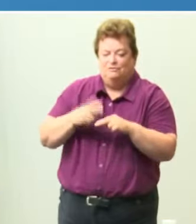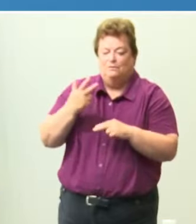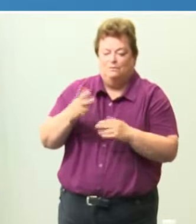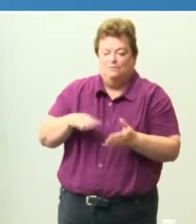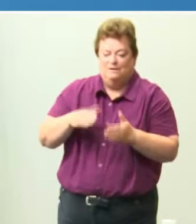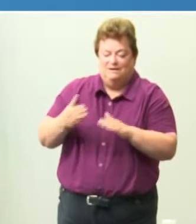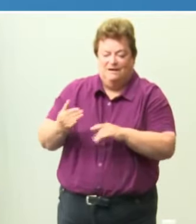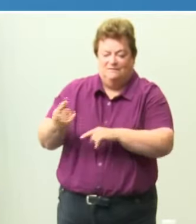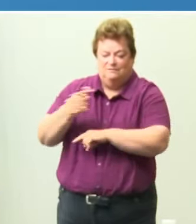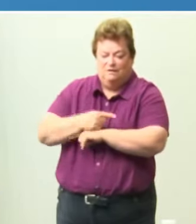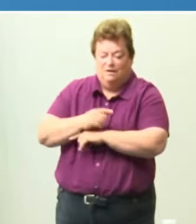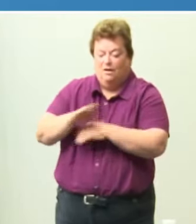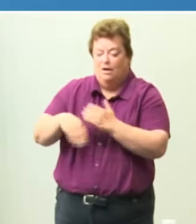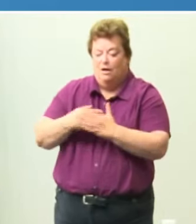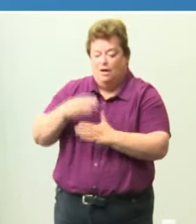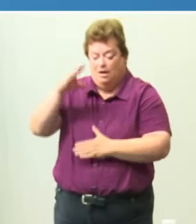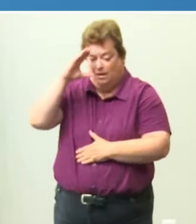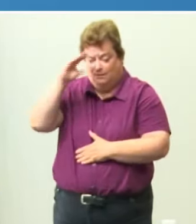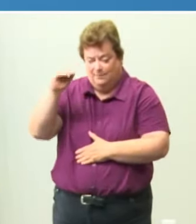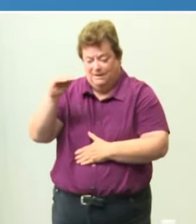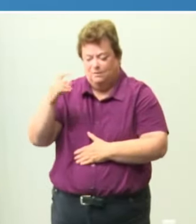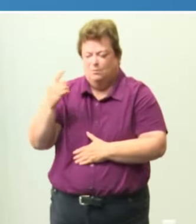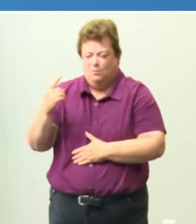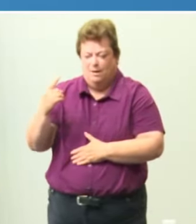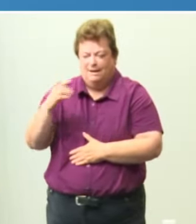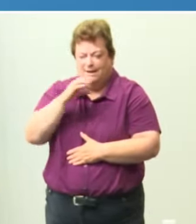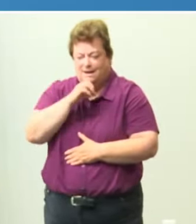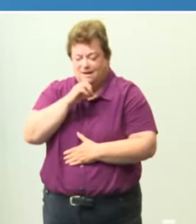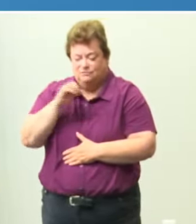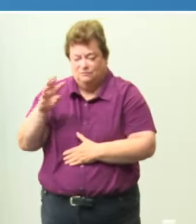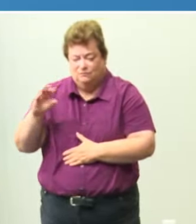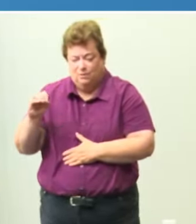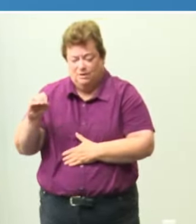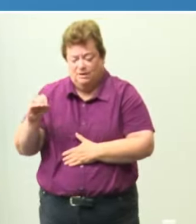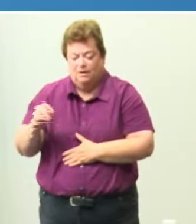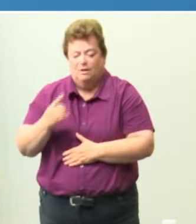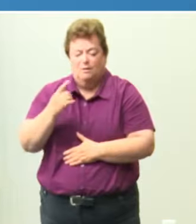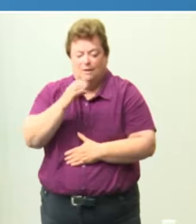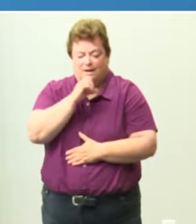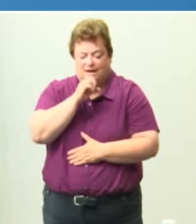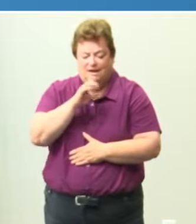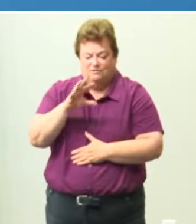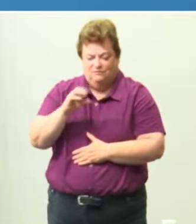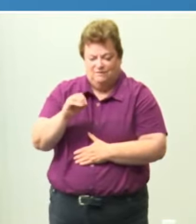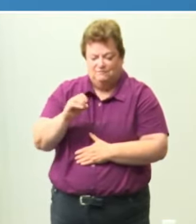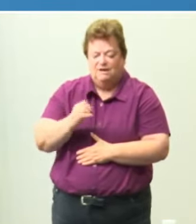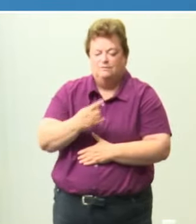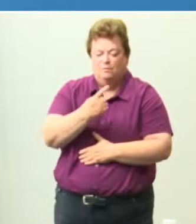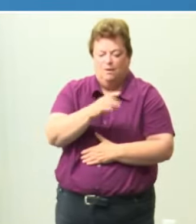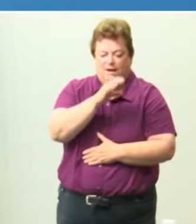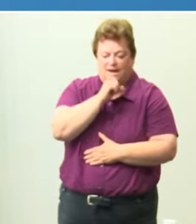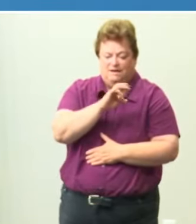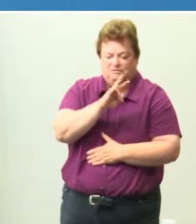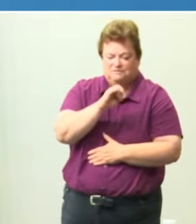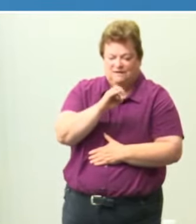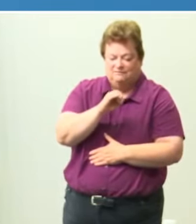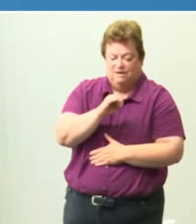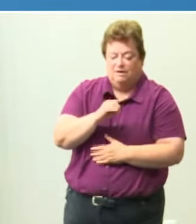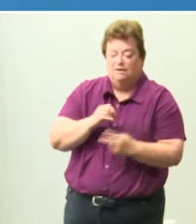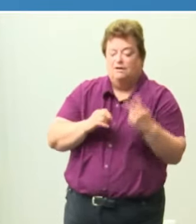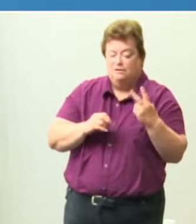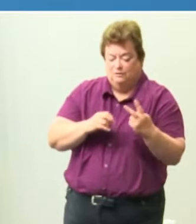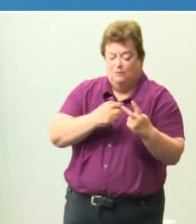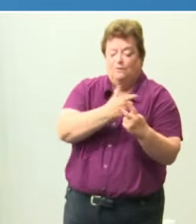today. All were males, 1 in his 40s, 1 in his 50s, and 1 in his 70s. 2 of